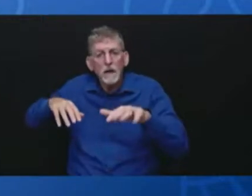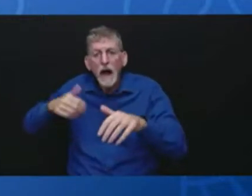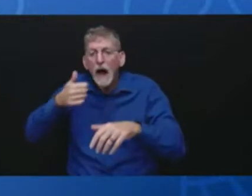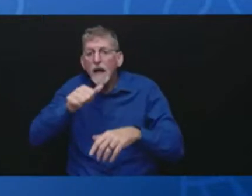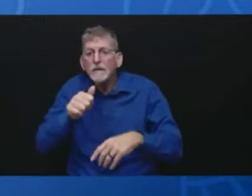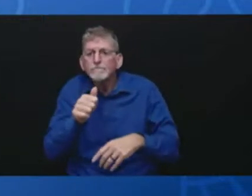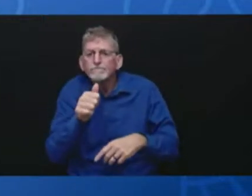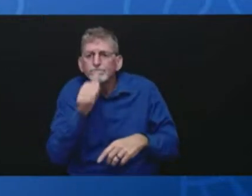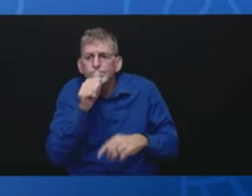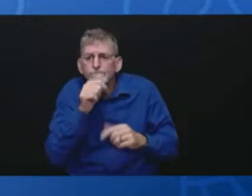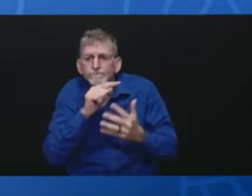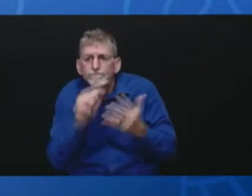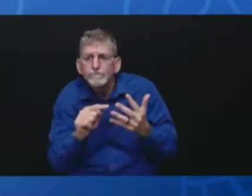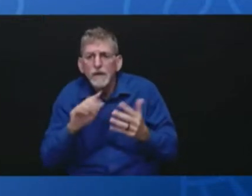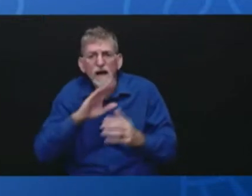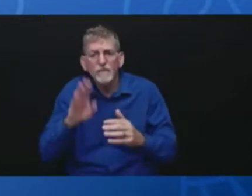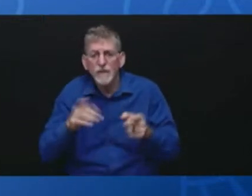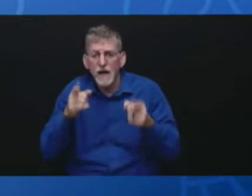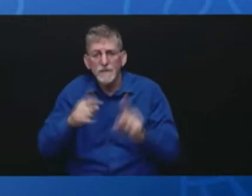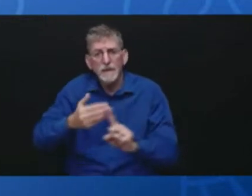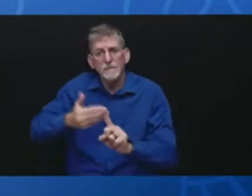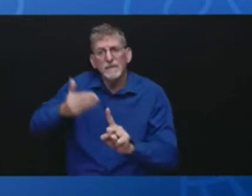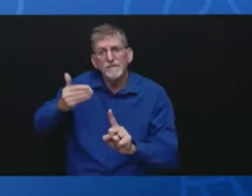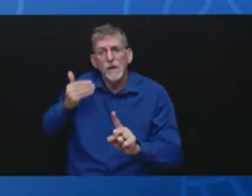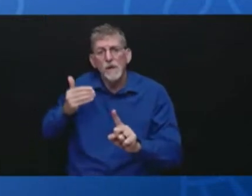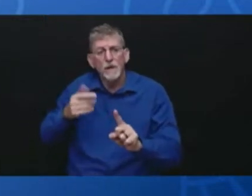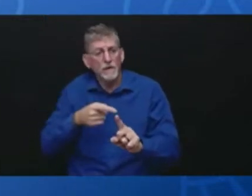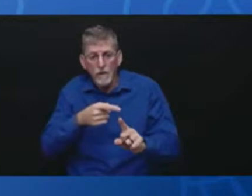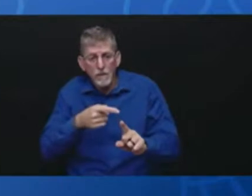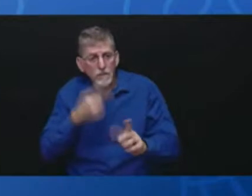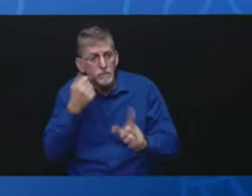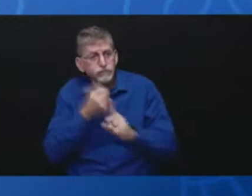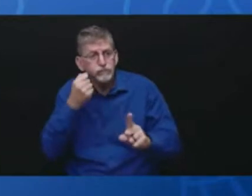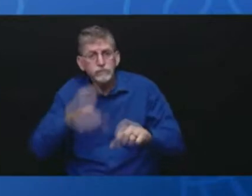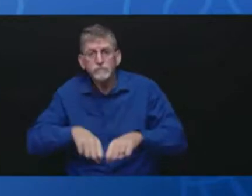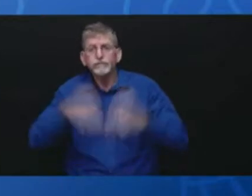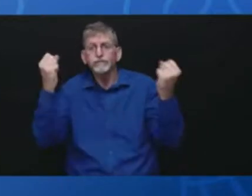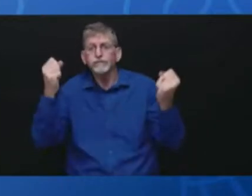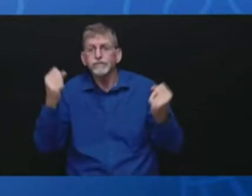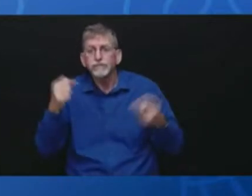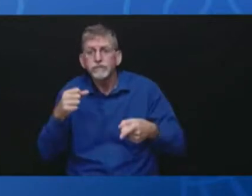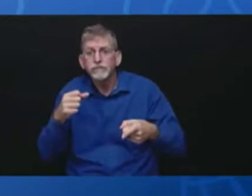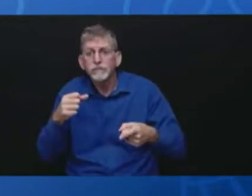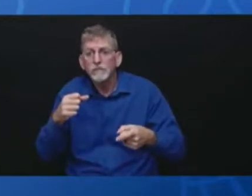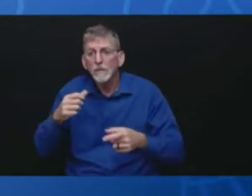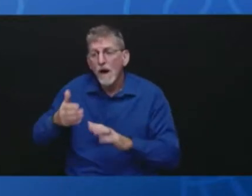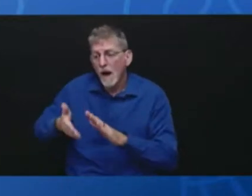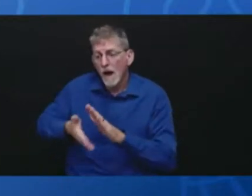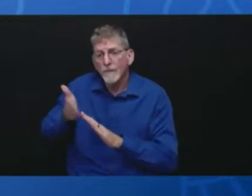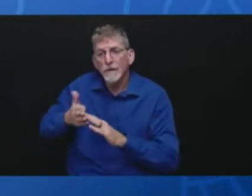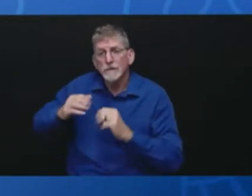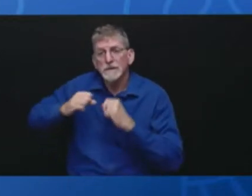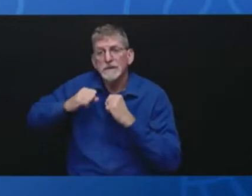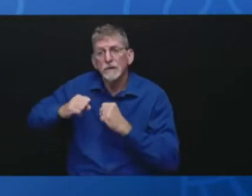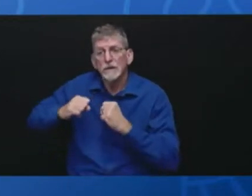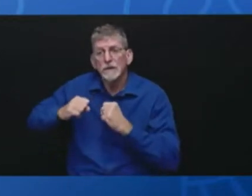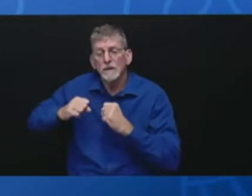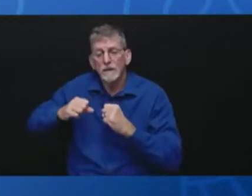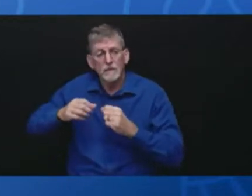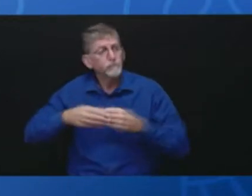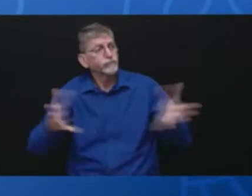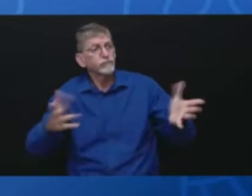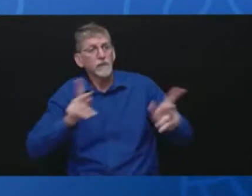experience, breach of operational security by a public dissemination on